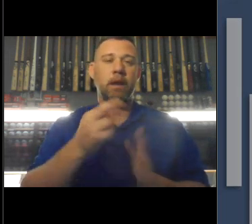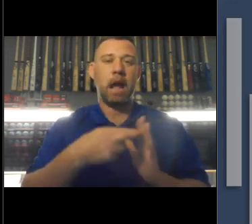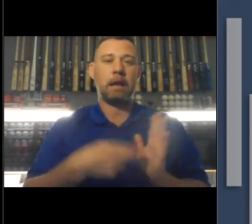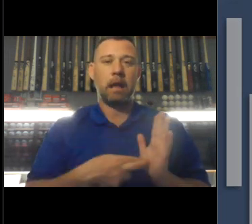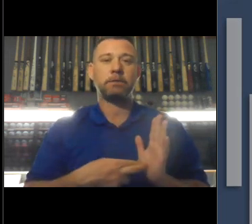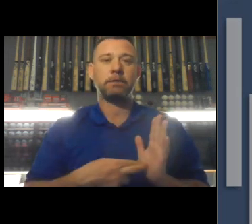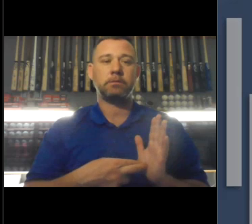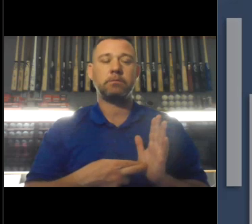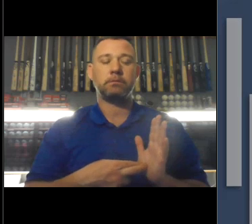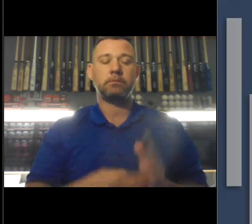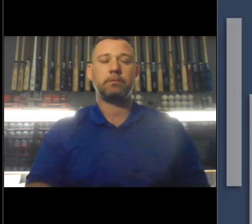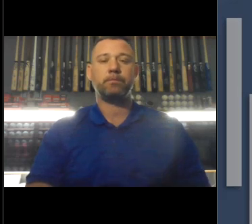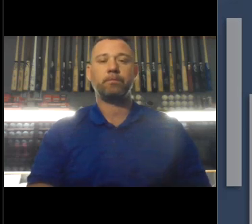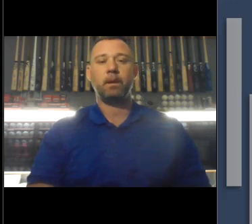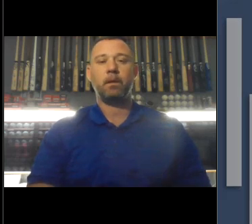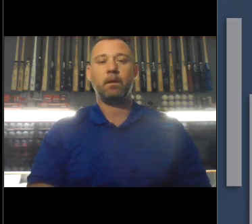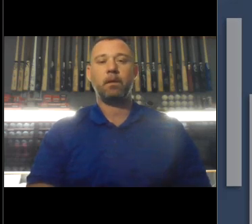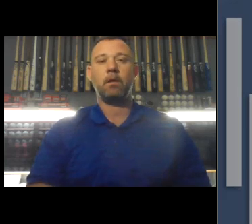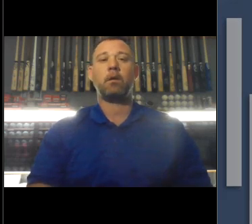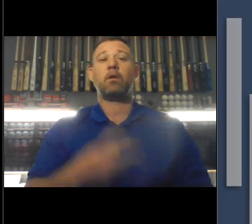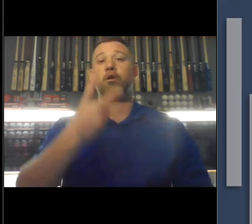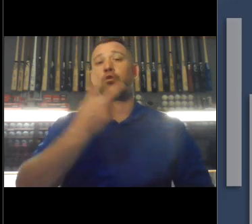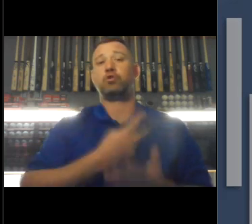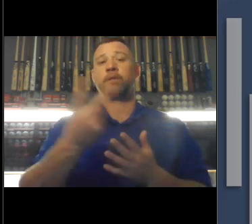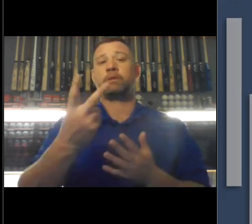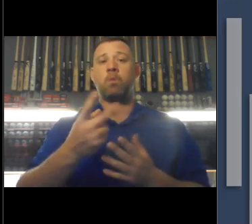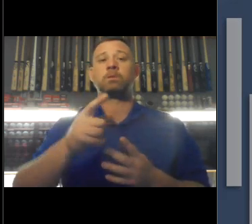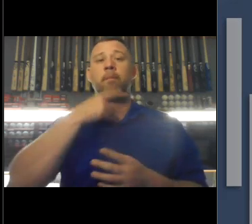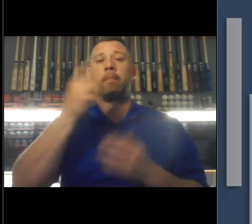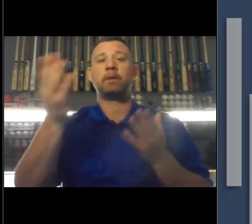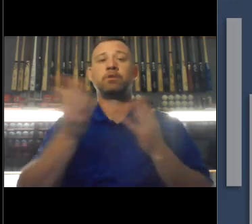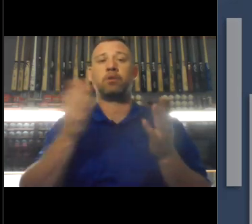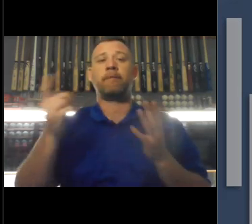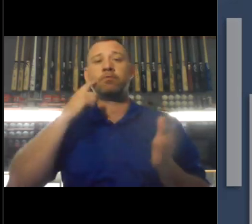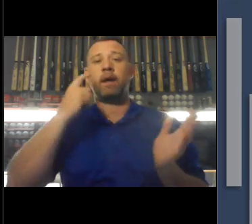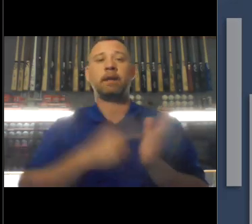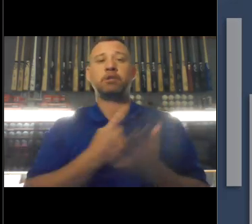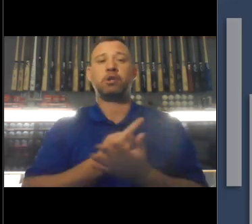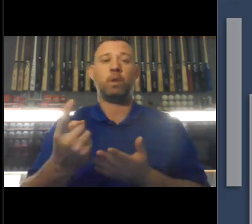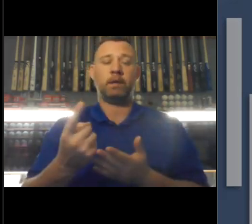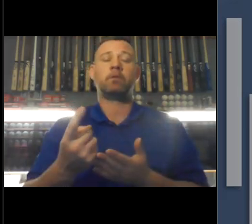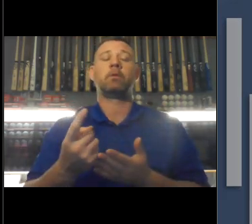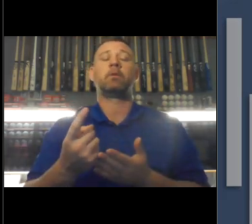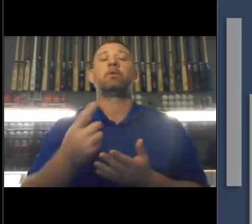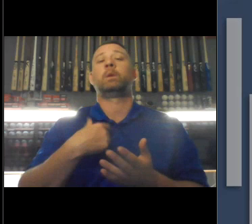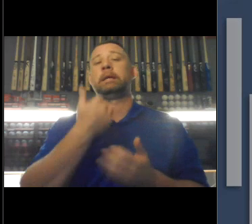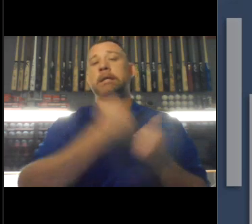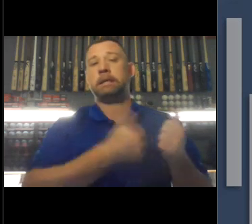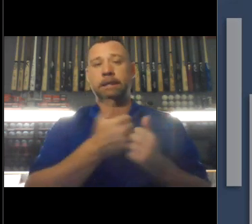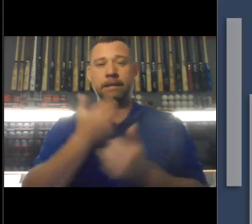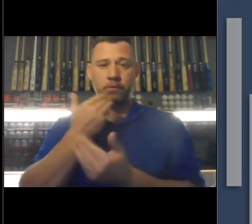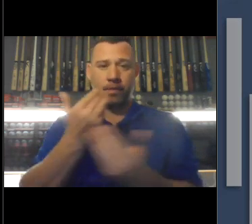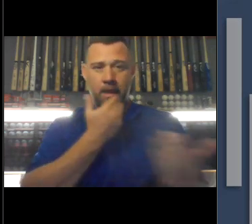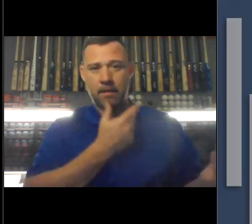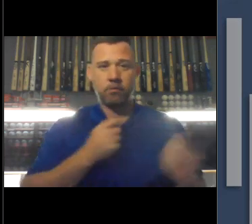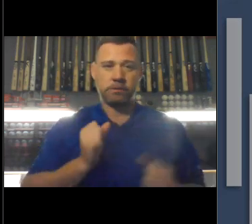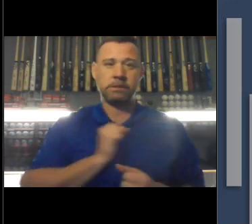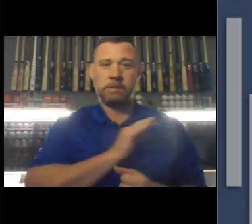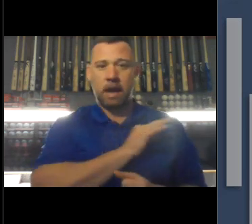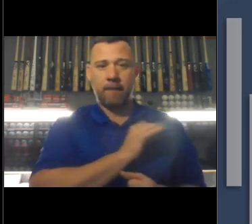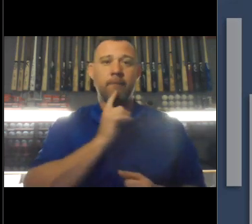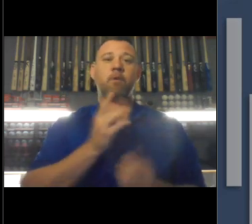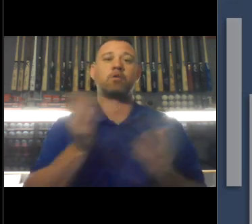2 weeks ago was Public Service Recognition Week. Chair Eager and I each thanked our staff for the service to the state